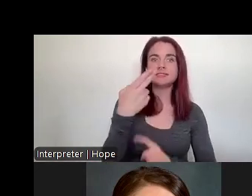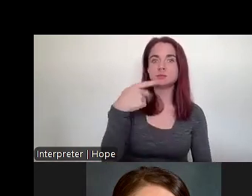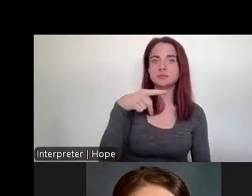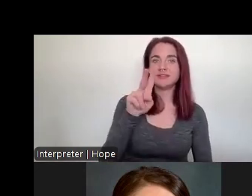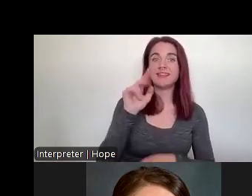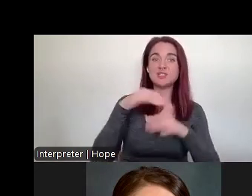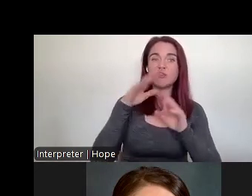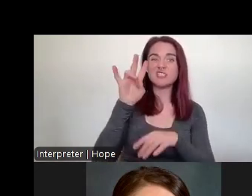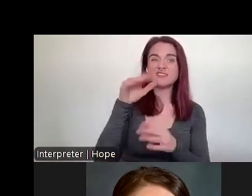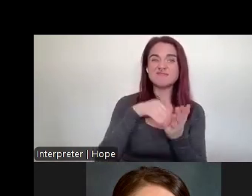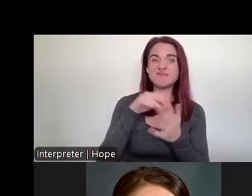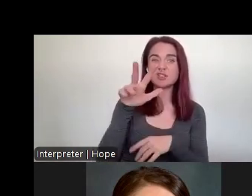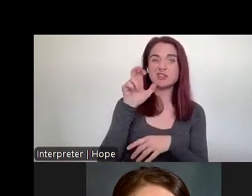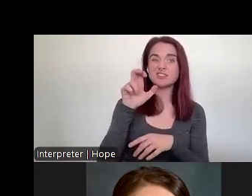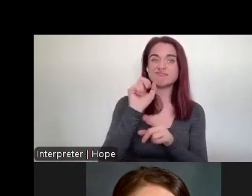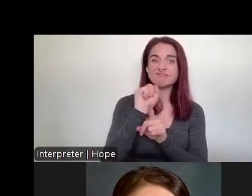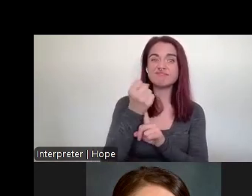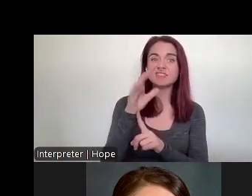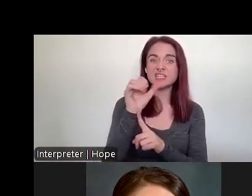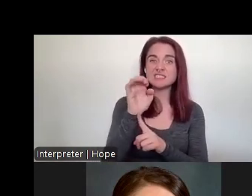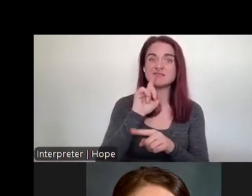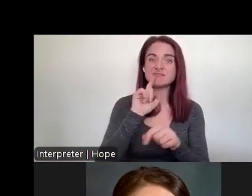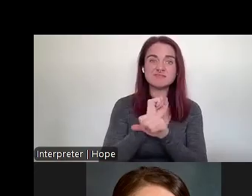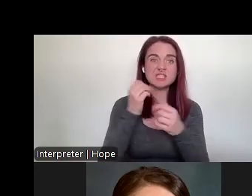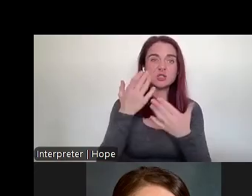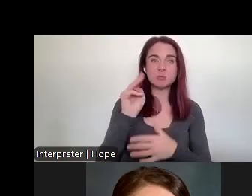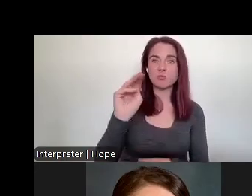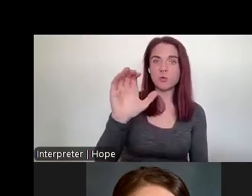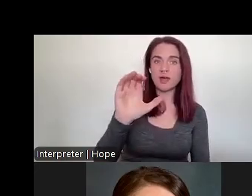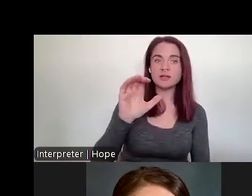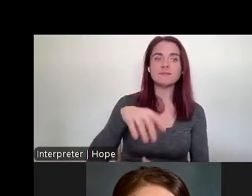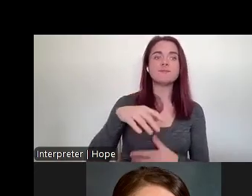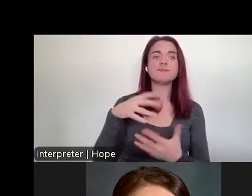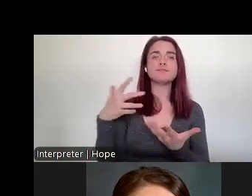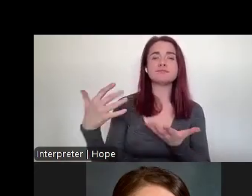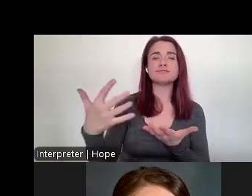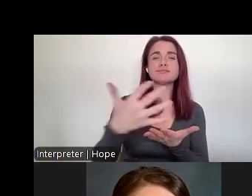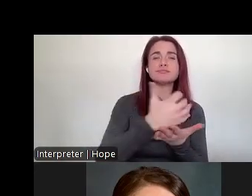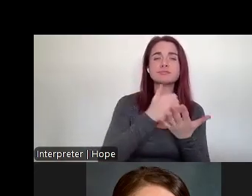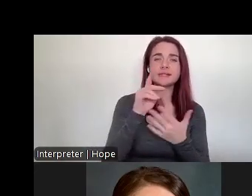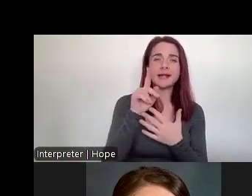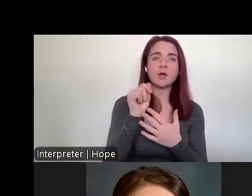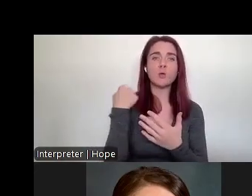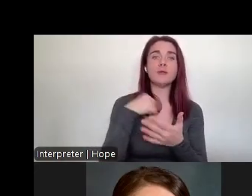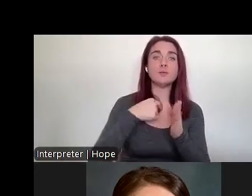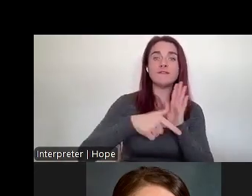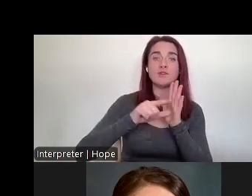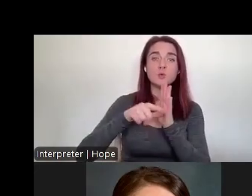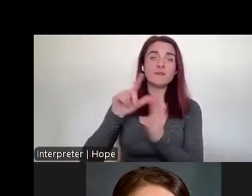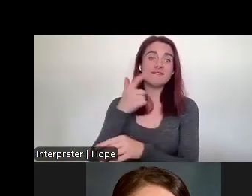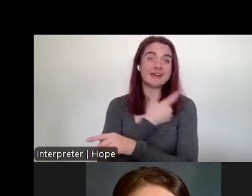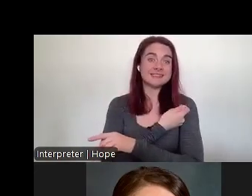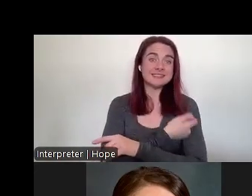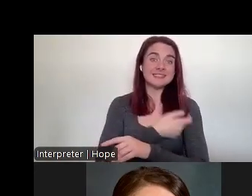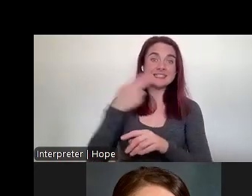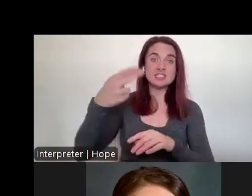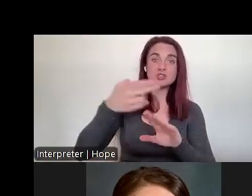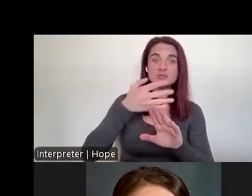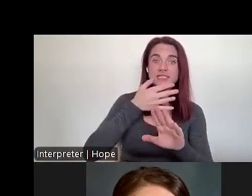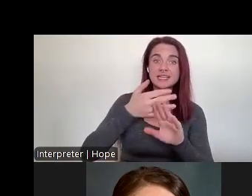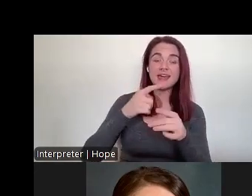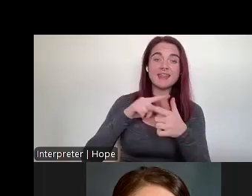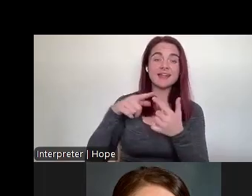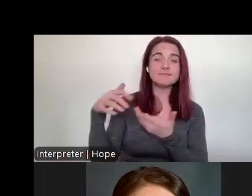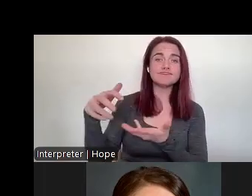7,300 cases in Monroe County. Through our data collection process, we review HPV vaccine history and collect this data